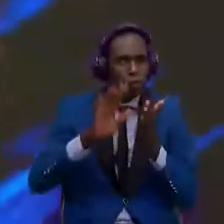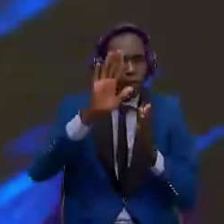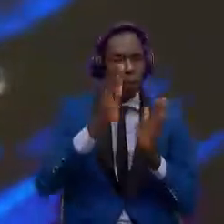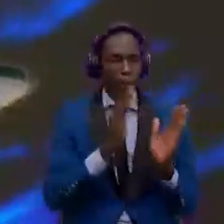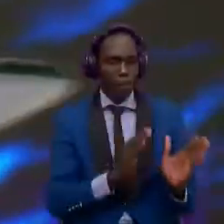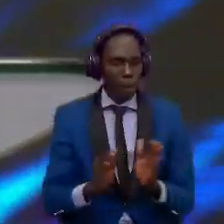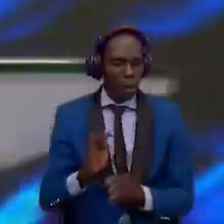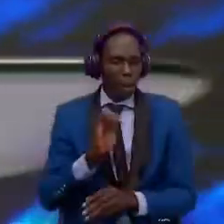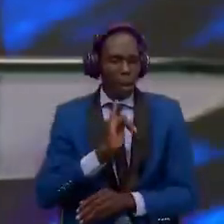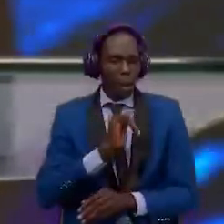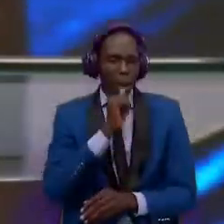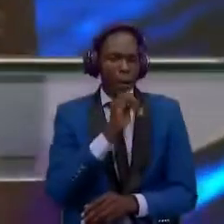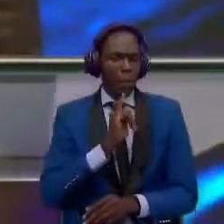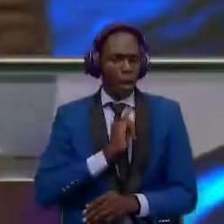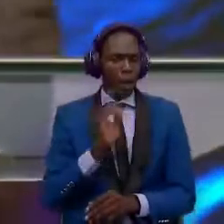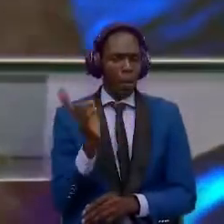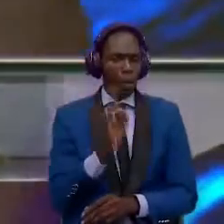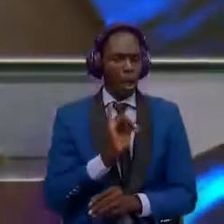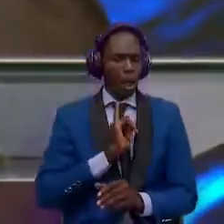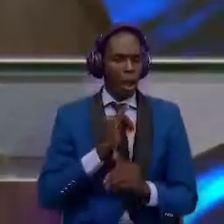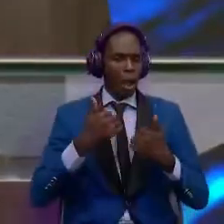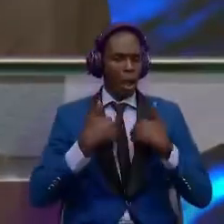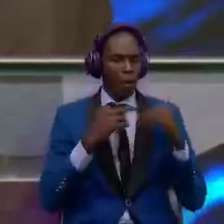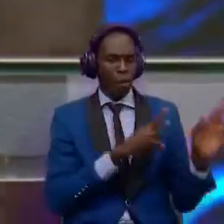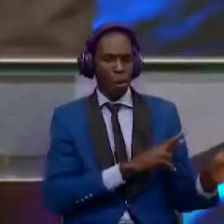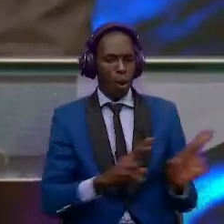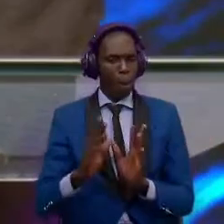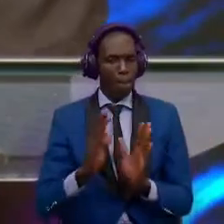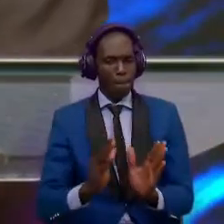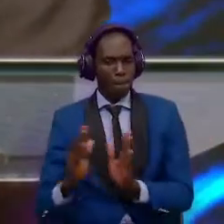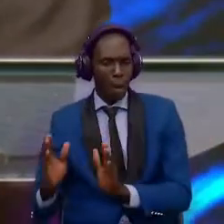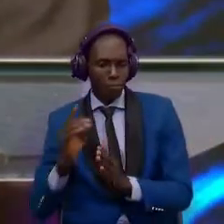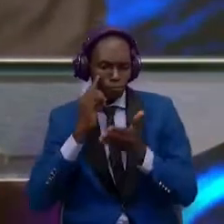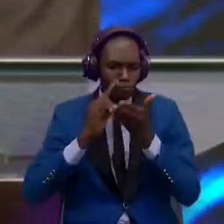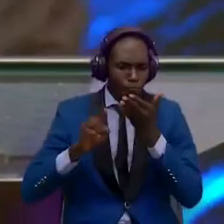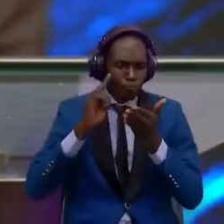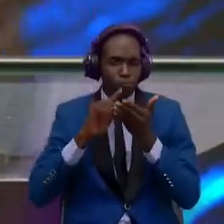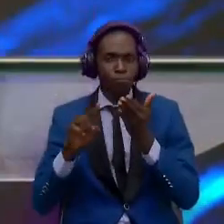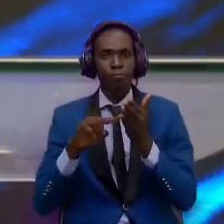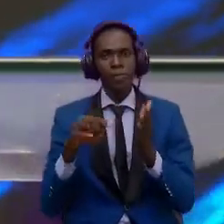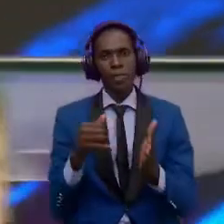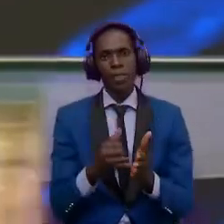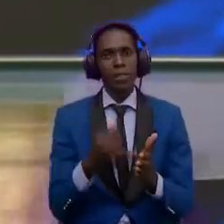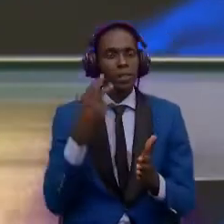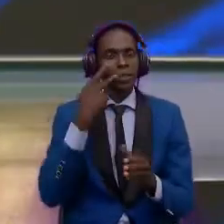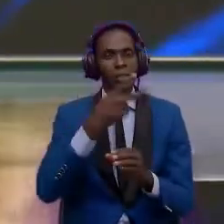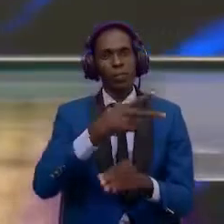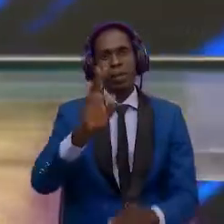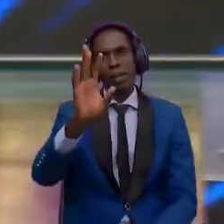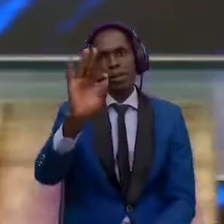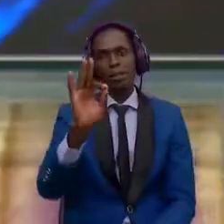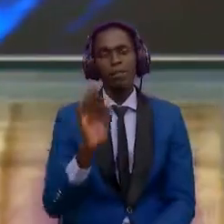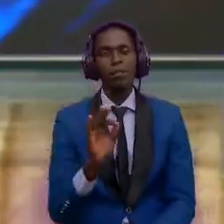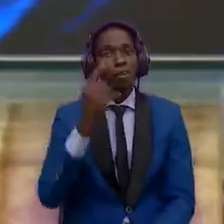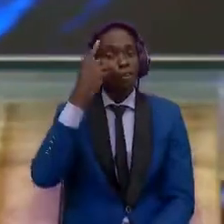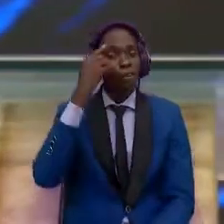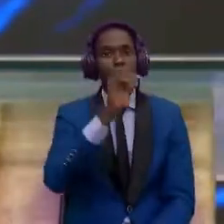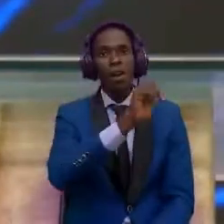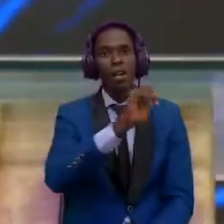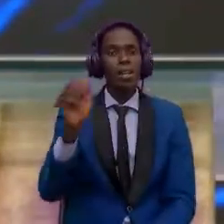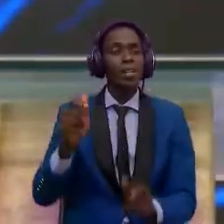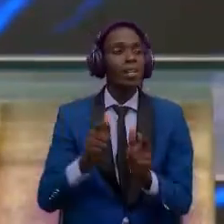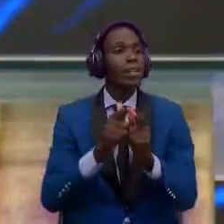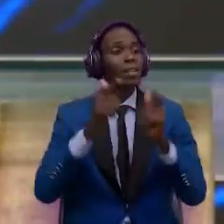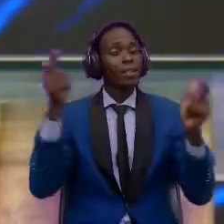I where I have planned, I would like to be. Let's look at verse 9. Then in verse 9, for a great door,